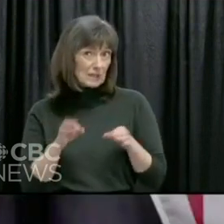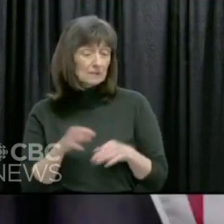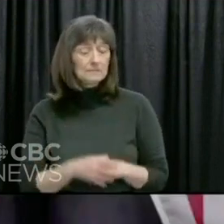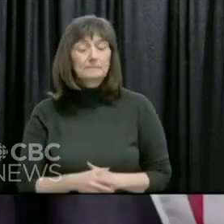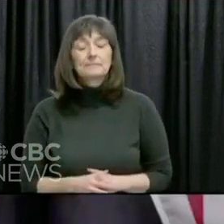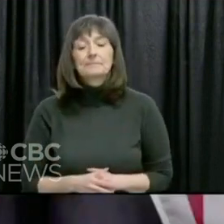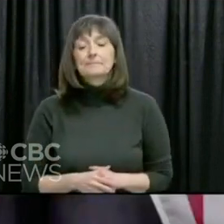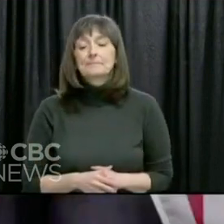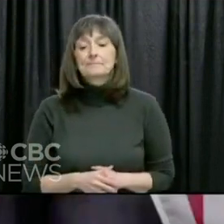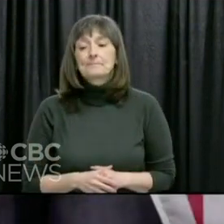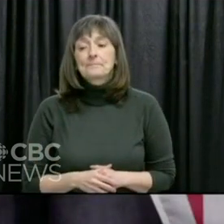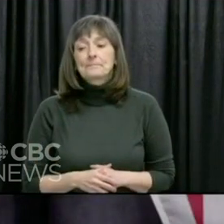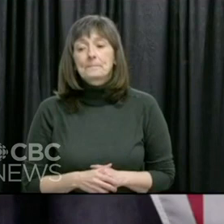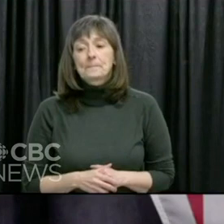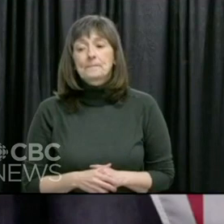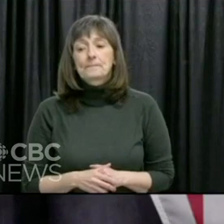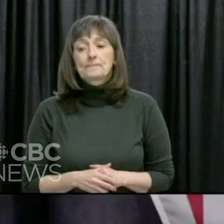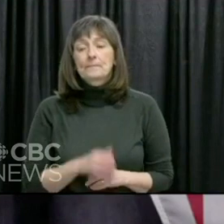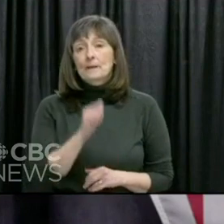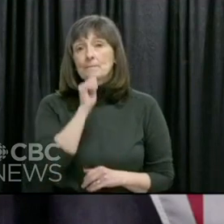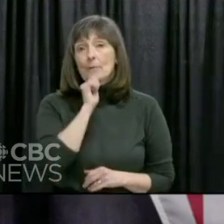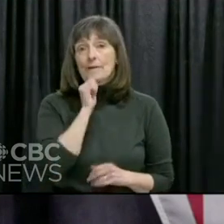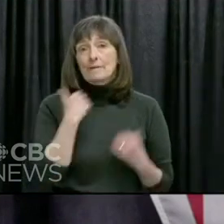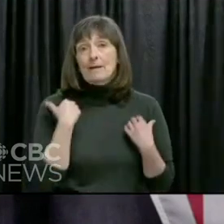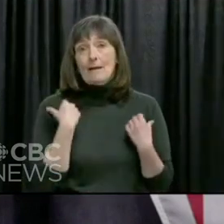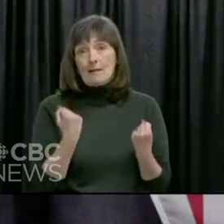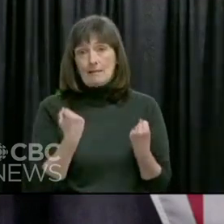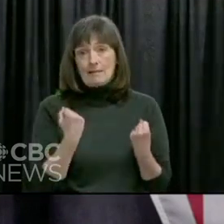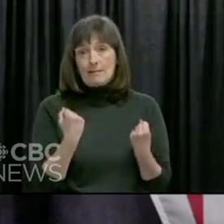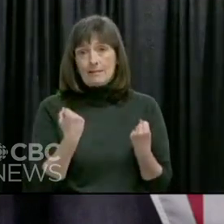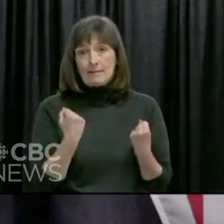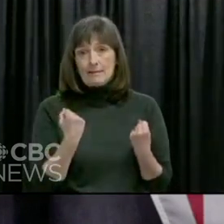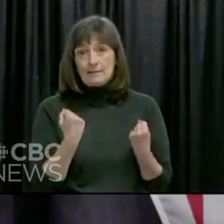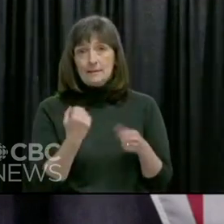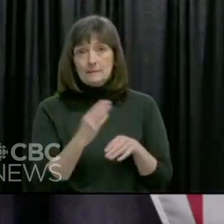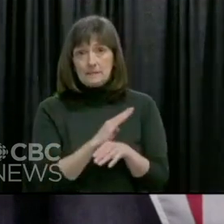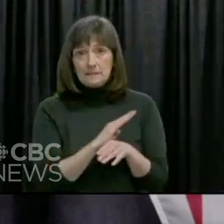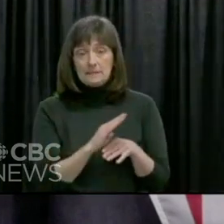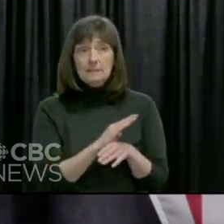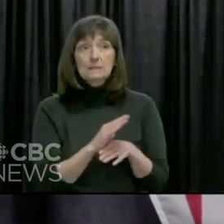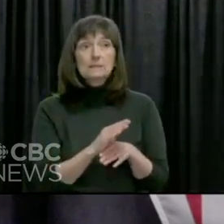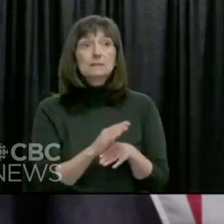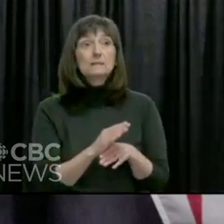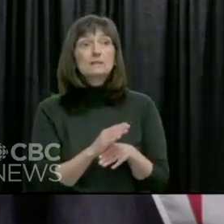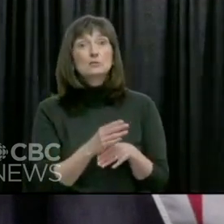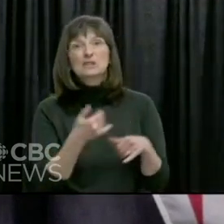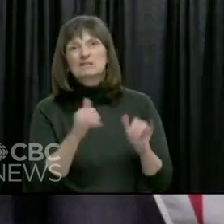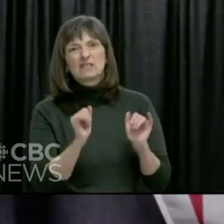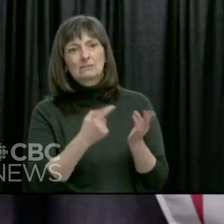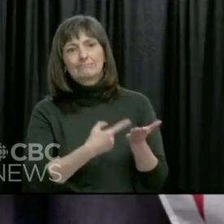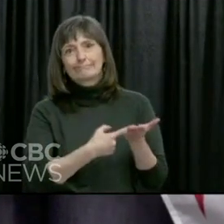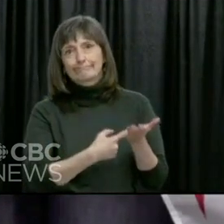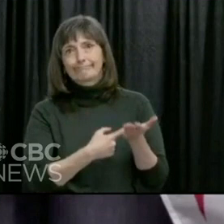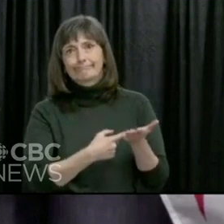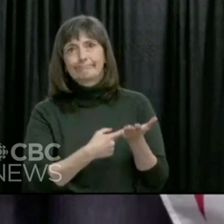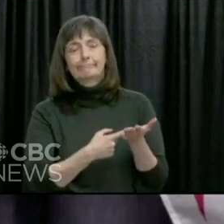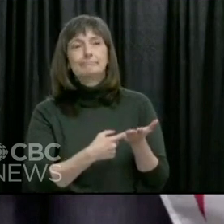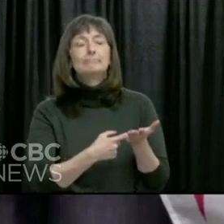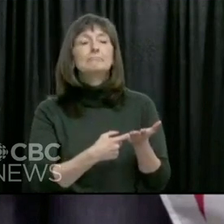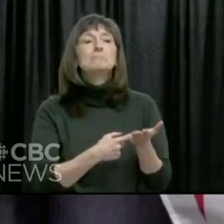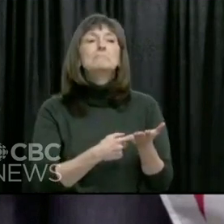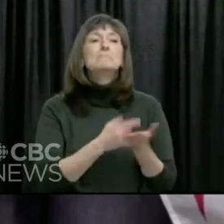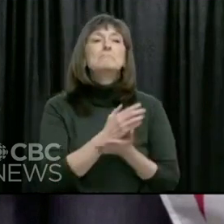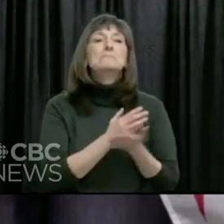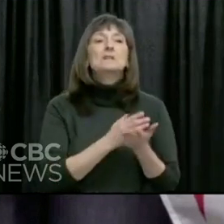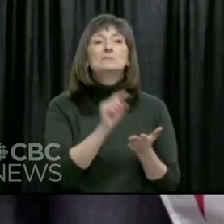guidelines for private health clinics, certainly we're in discussions now. We've had some